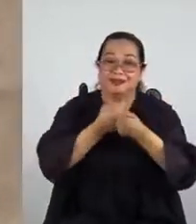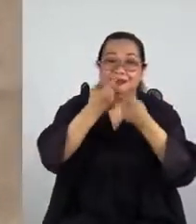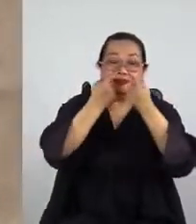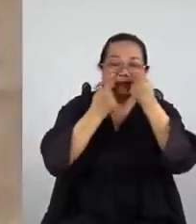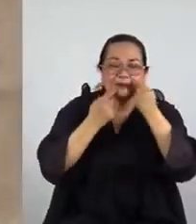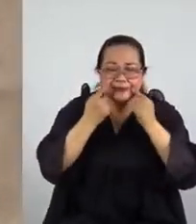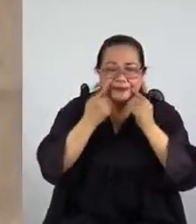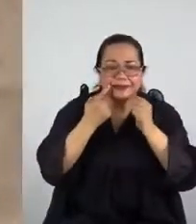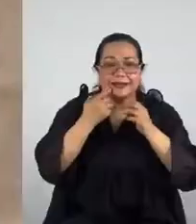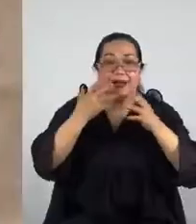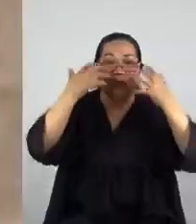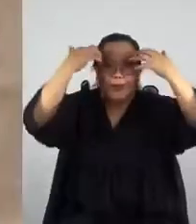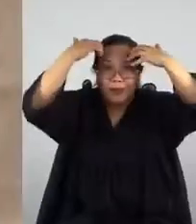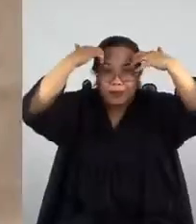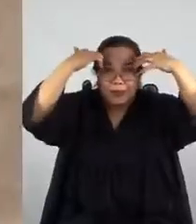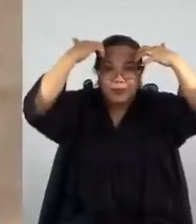sweat.